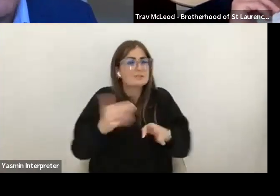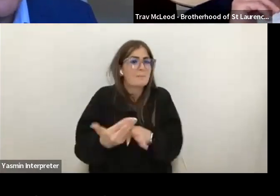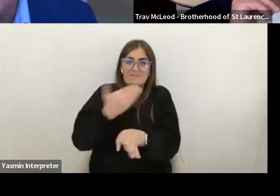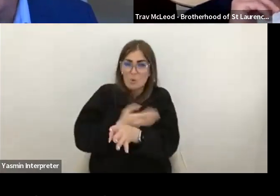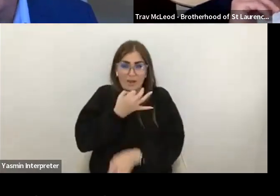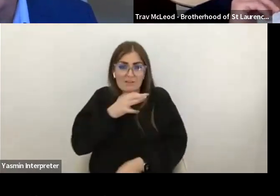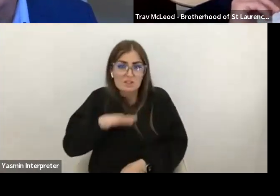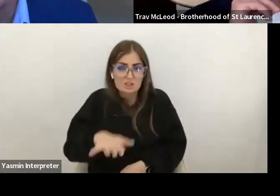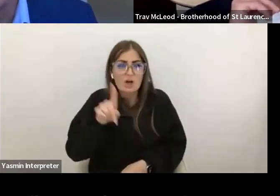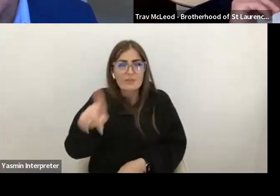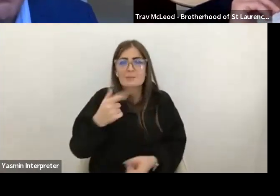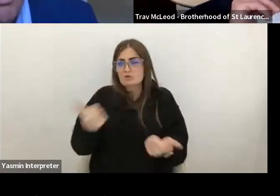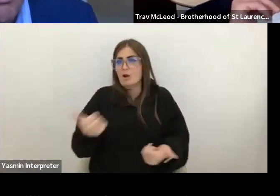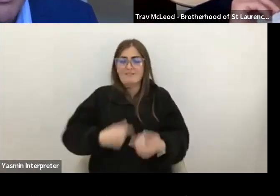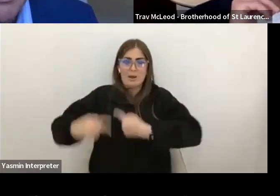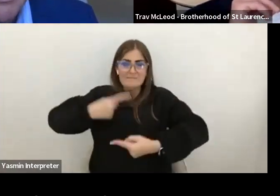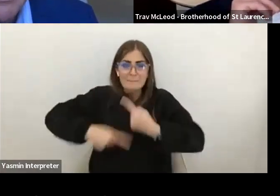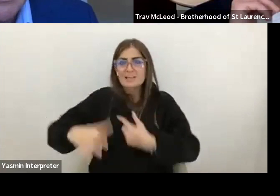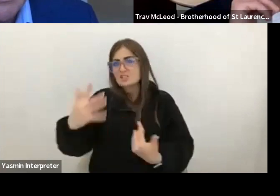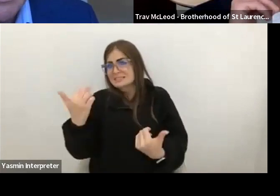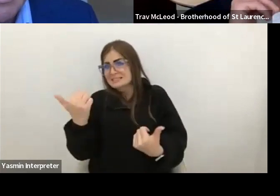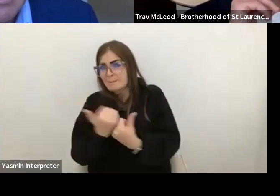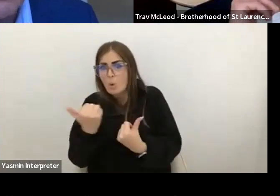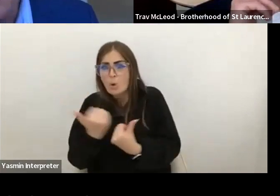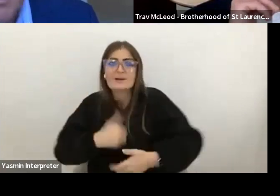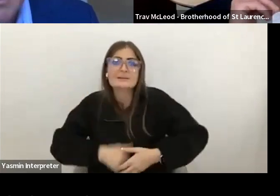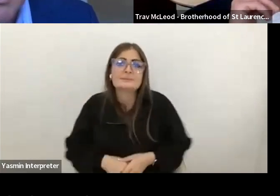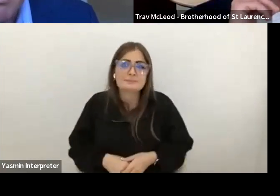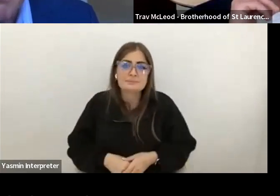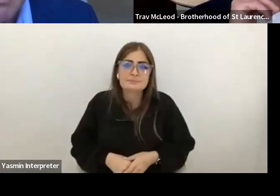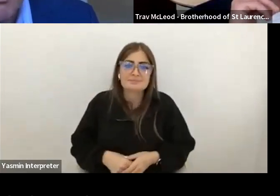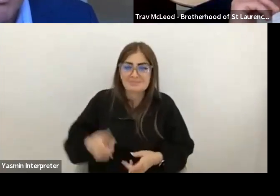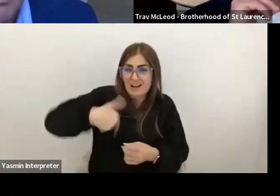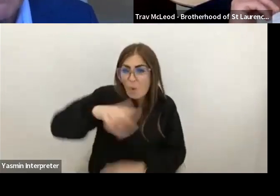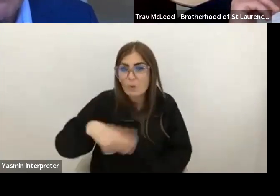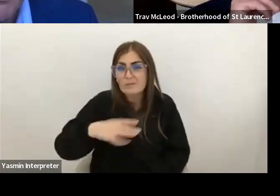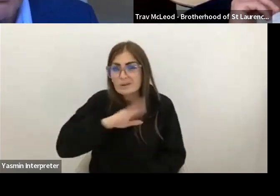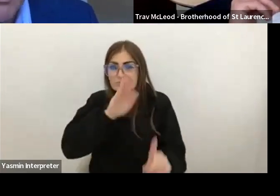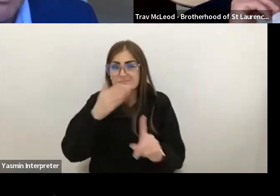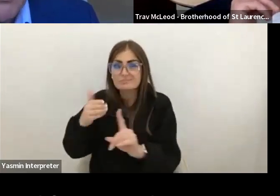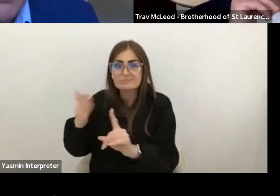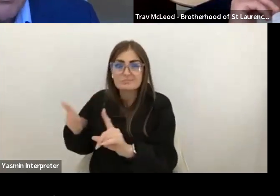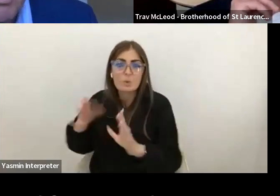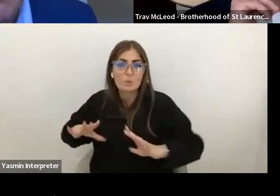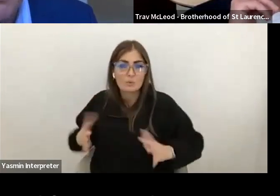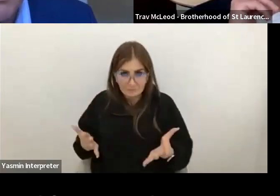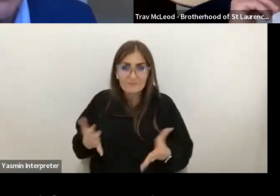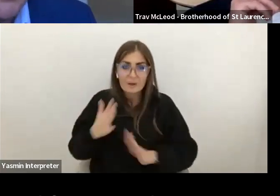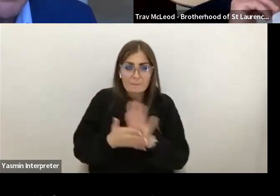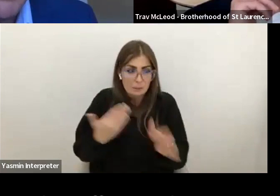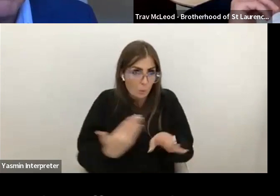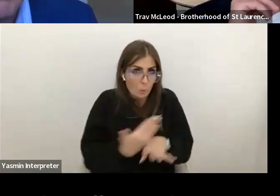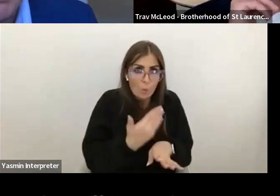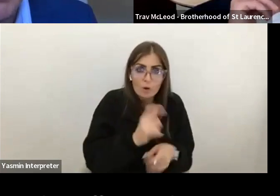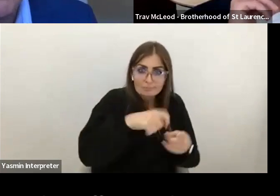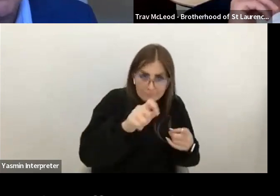be a source of information and support, and all of their needs will be met, whether it's their workforce